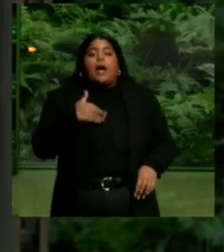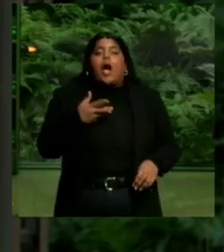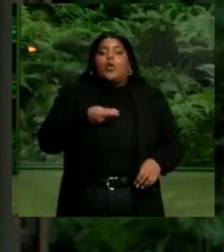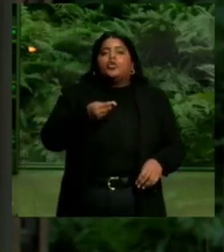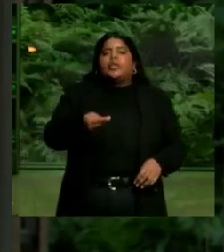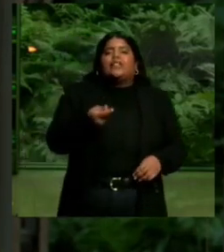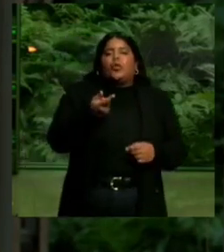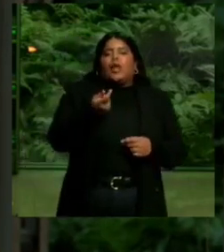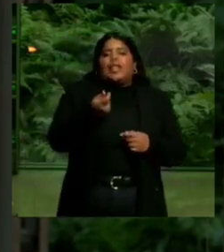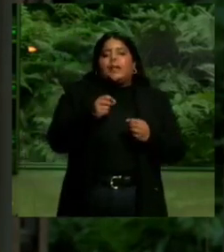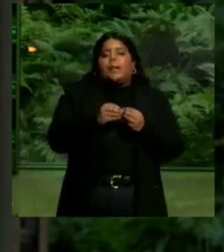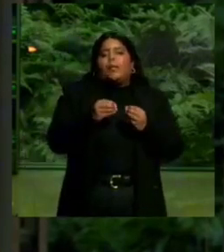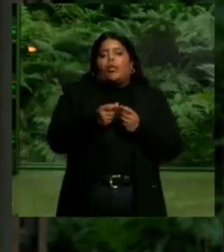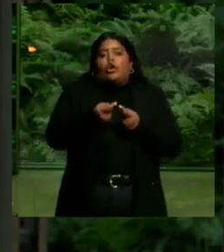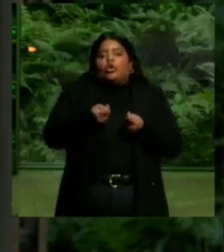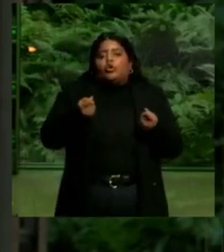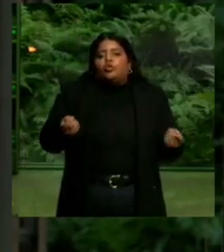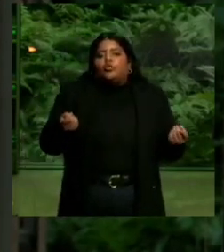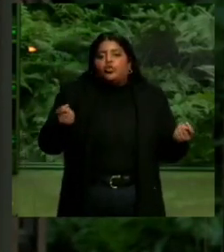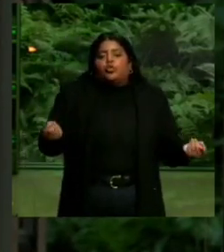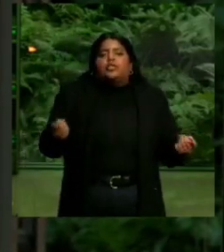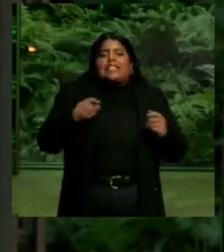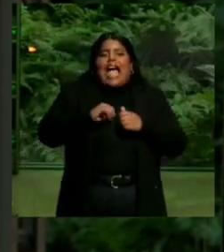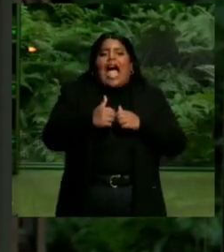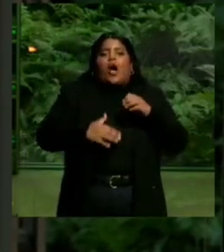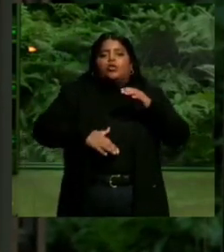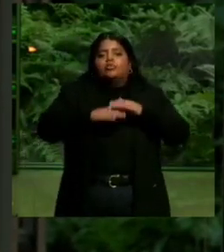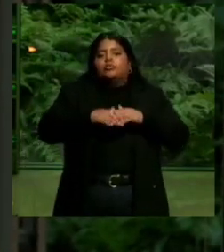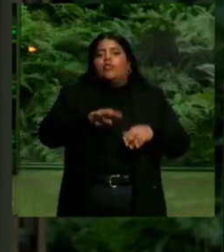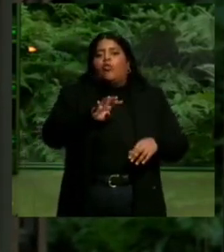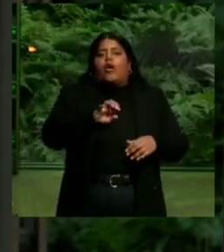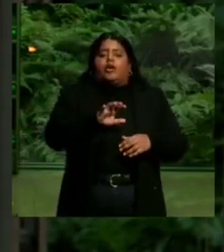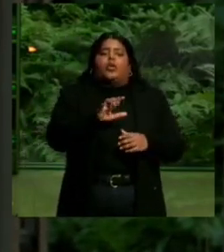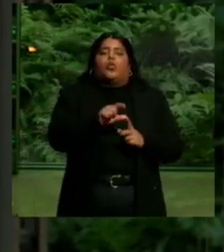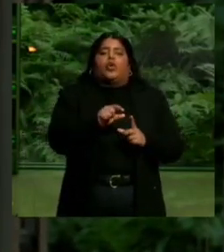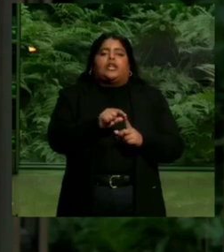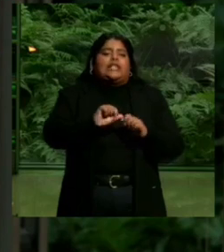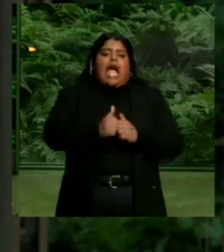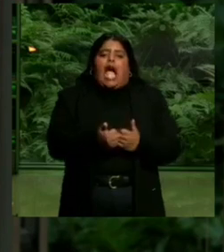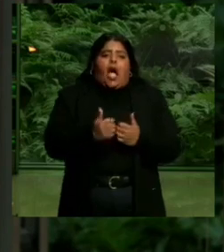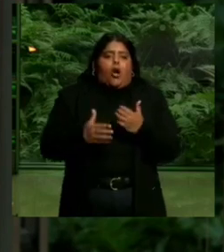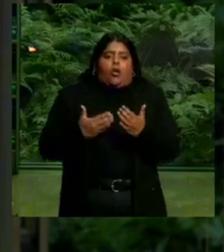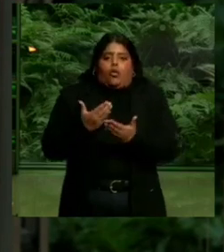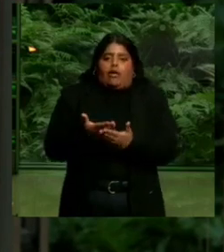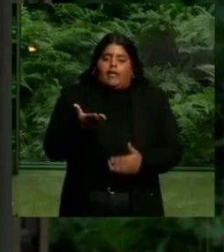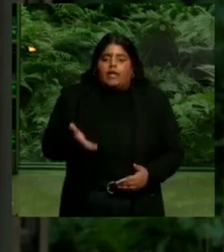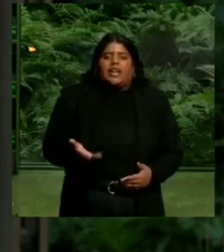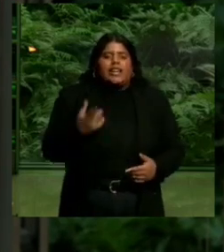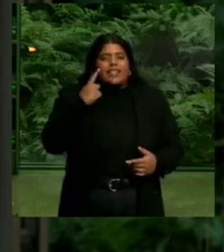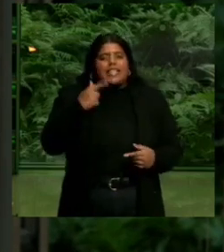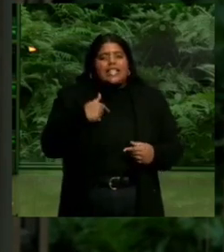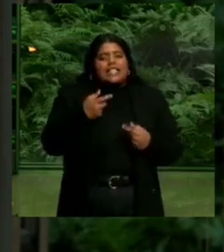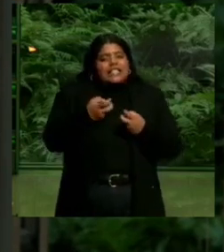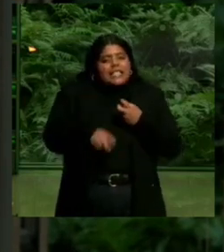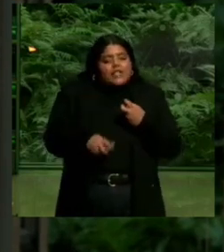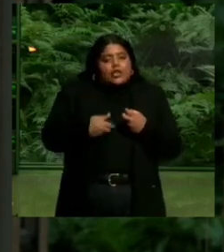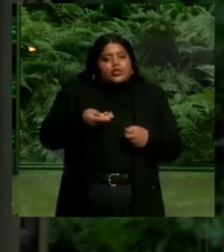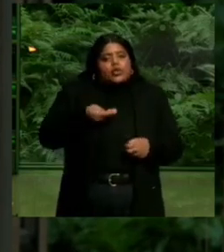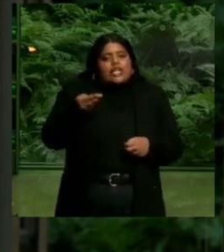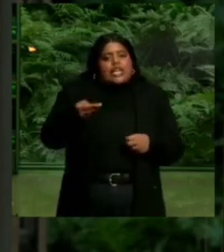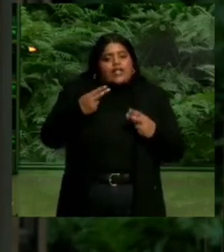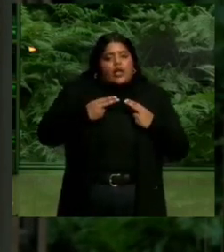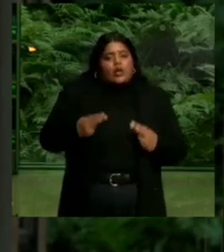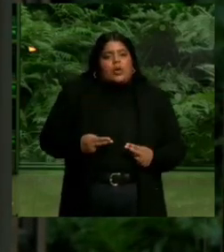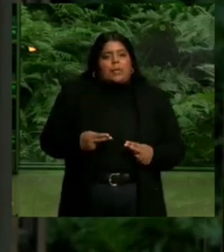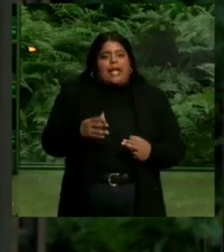tools to think about these 400 words. How do you get to those? So I think it's a very difficult thing to give a human a blank